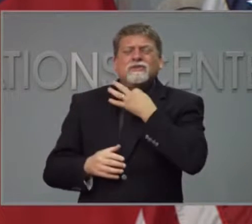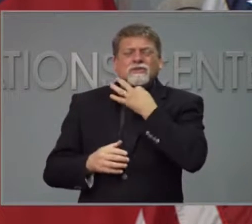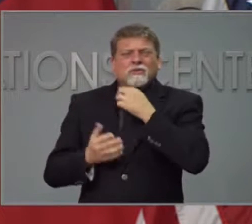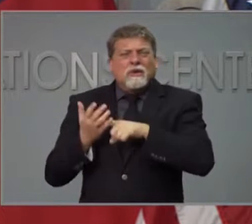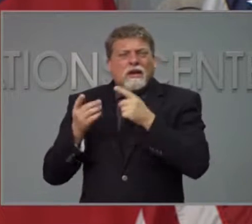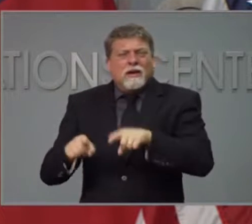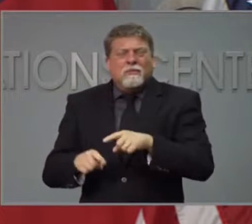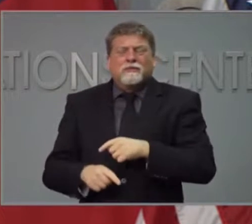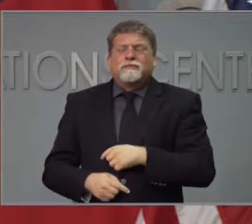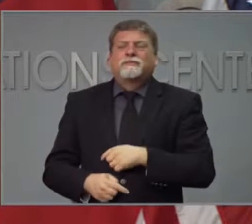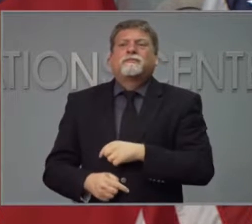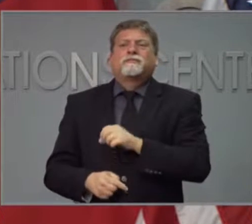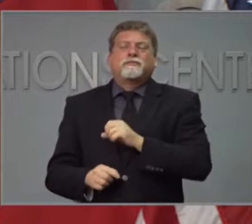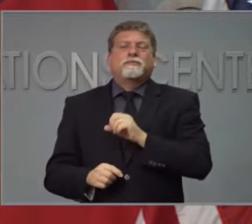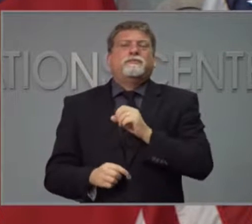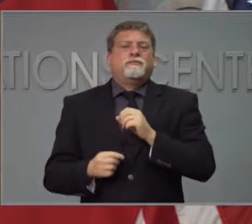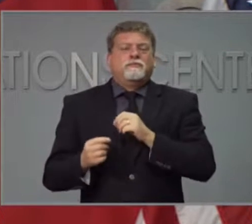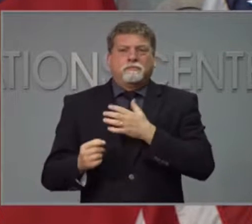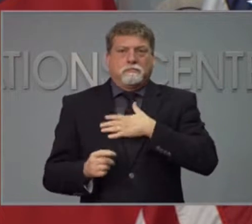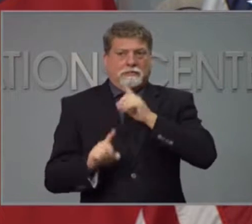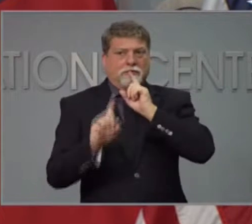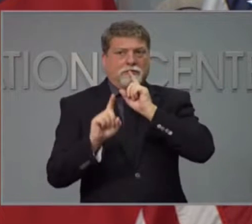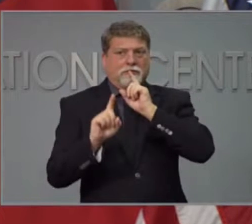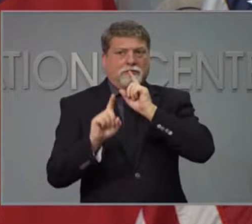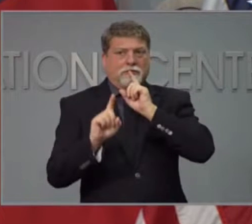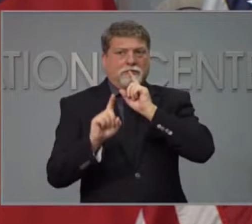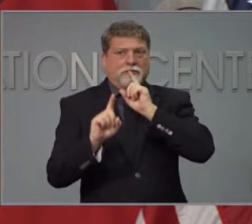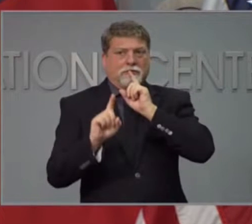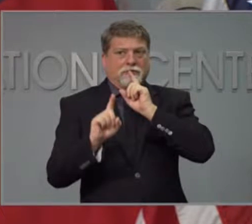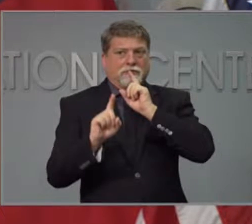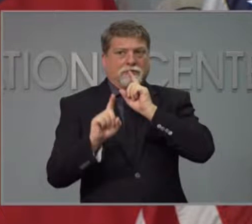So let me start with the provisional ballot question, and then I'll come back